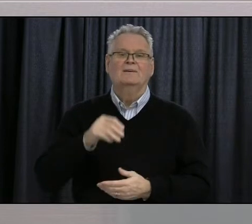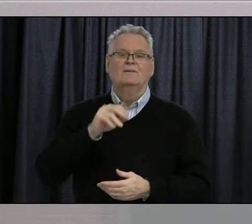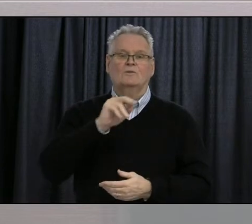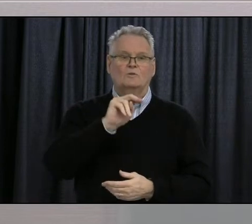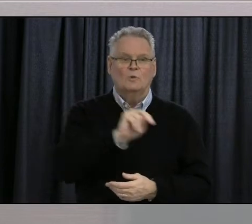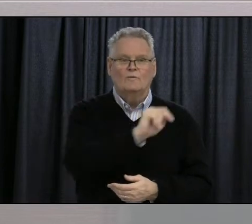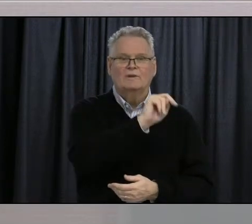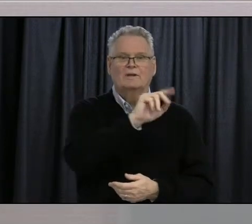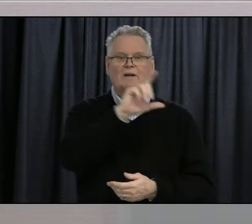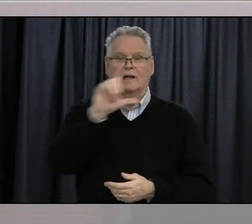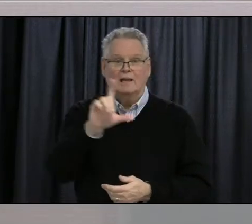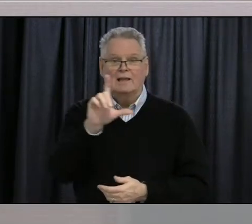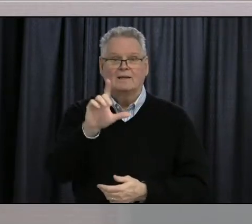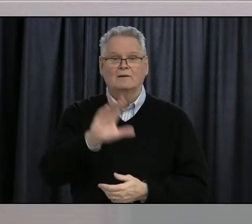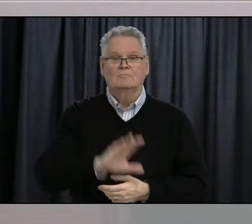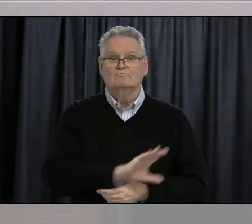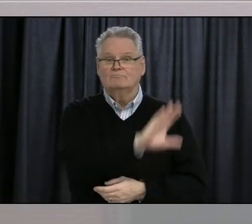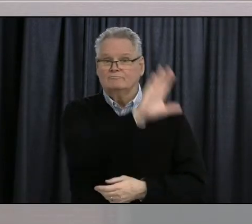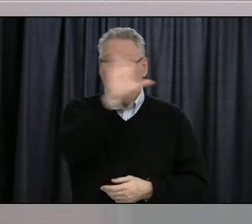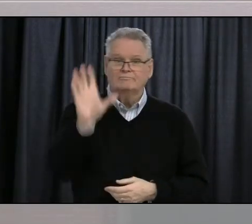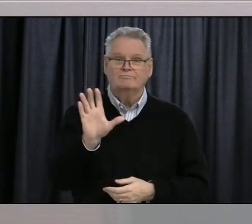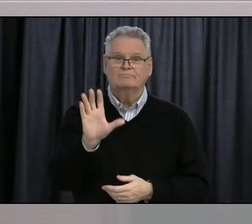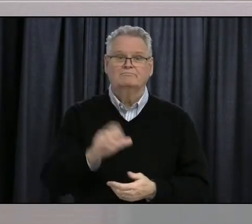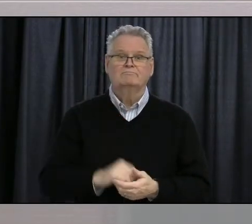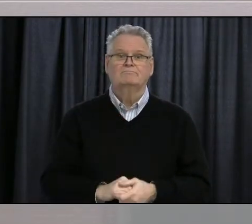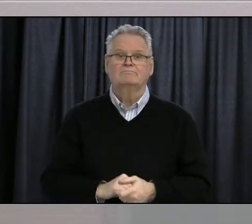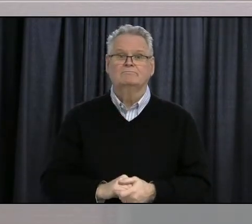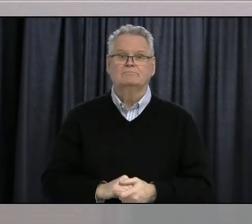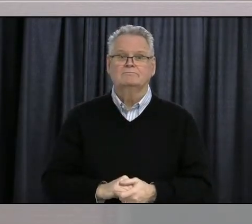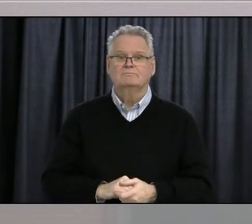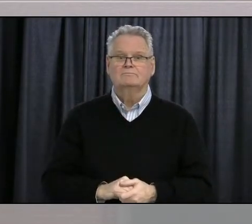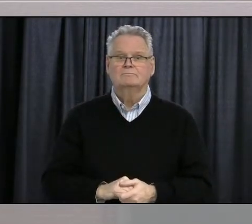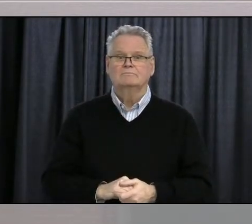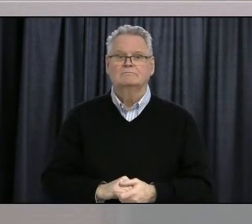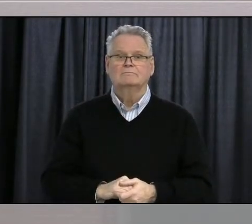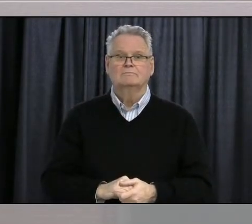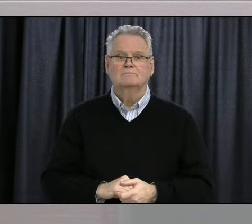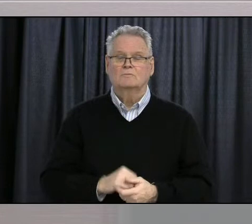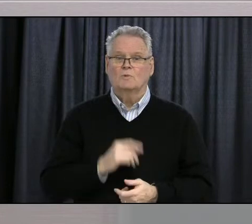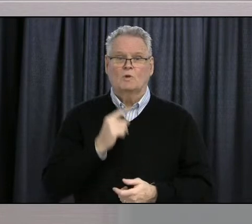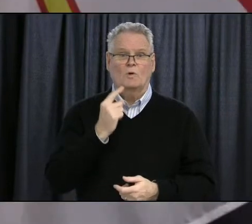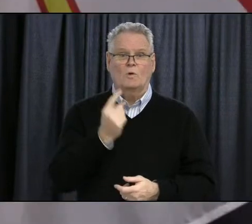your role as Chief Medical Officer? Does it give you more or less freedom to make decisions?